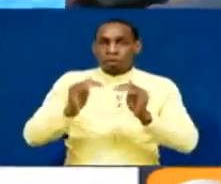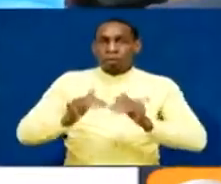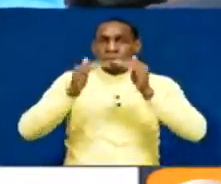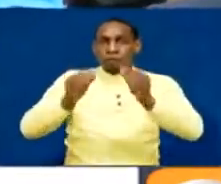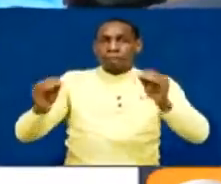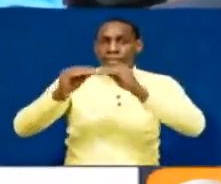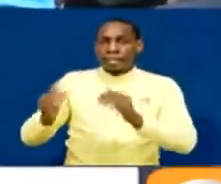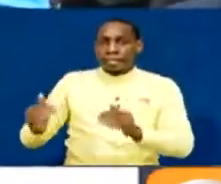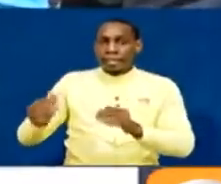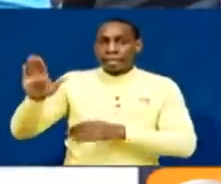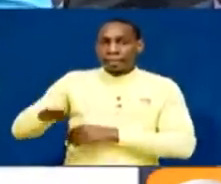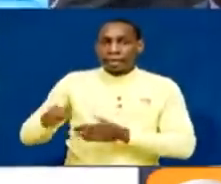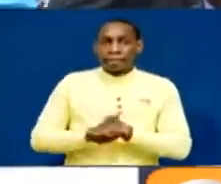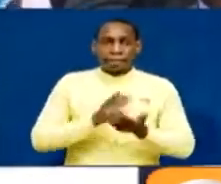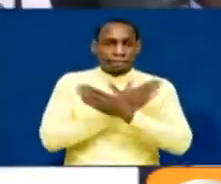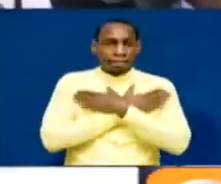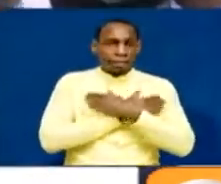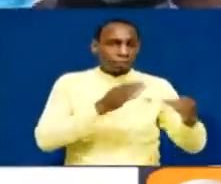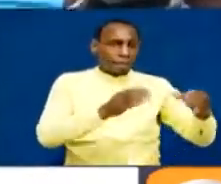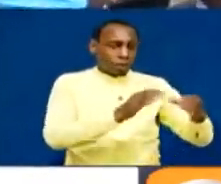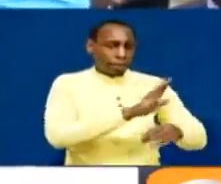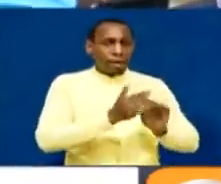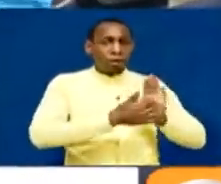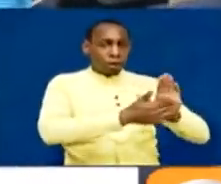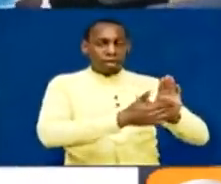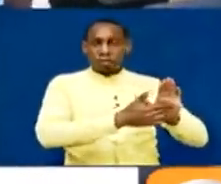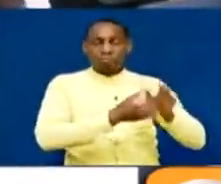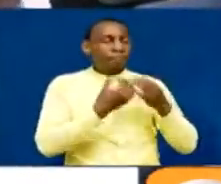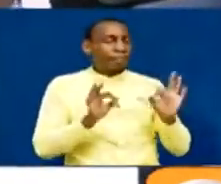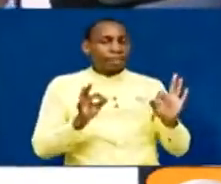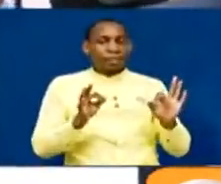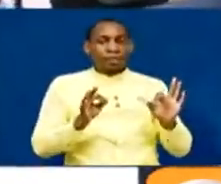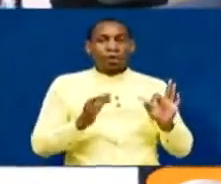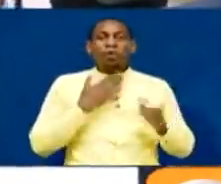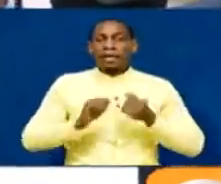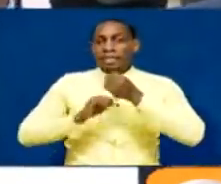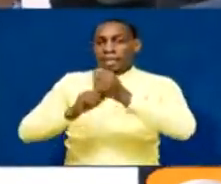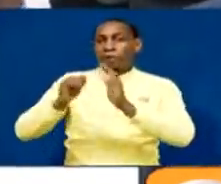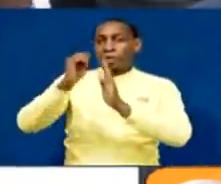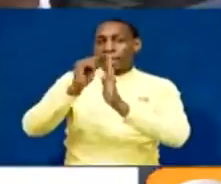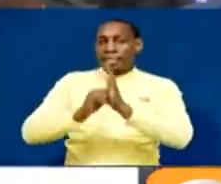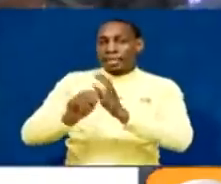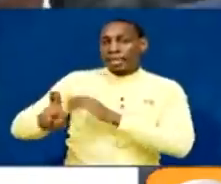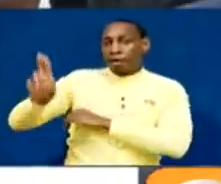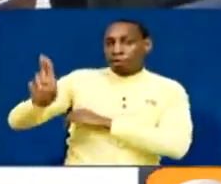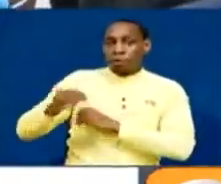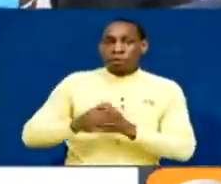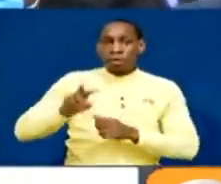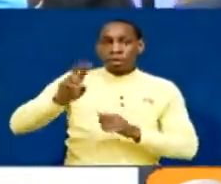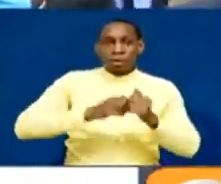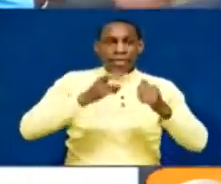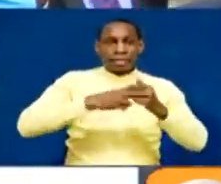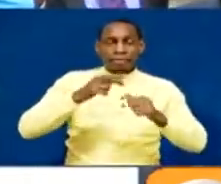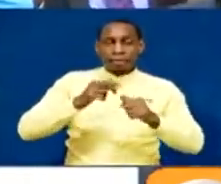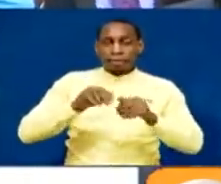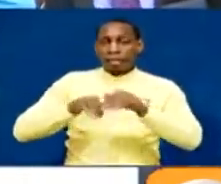Our colleagues from the minority side who chose freely to come and support the agenda for Uhuru Kenyatta 2017